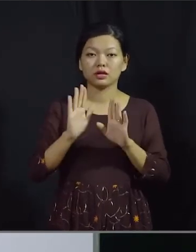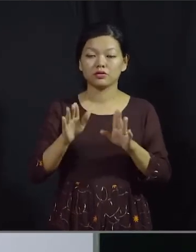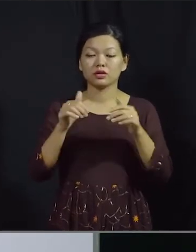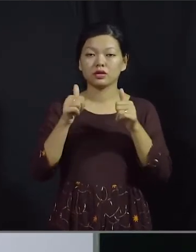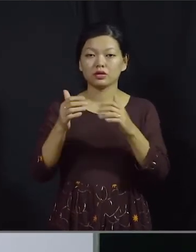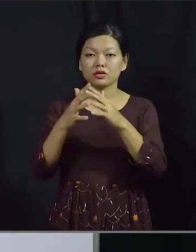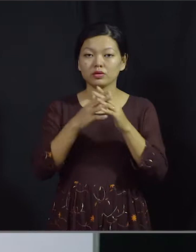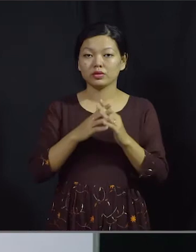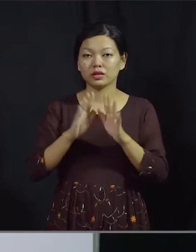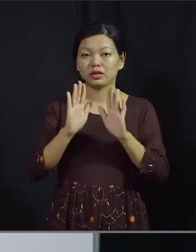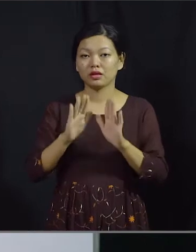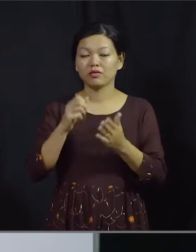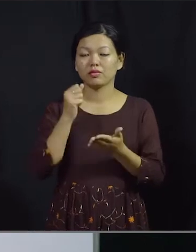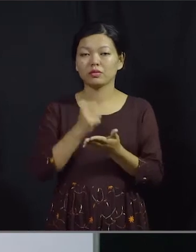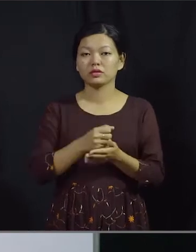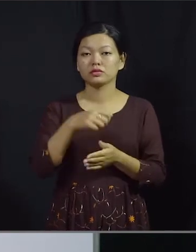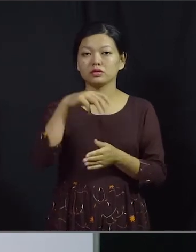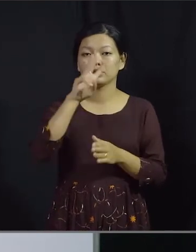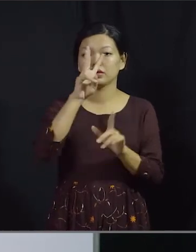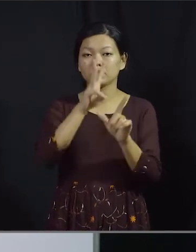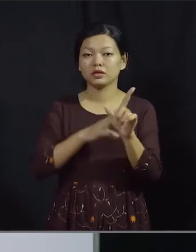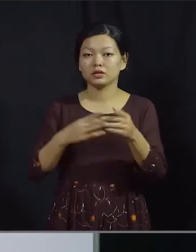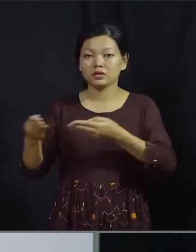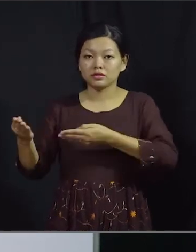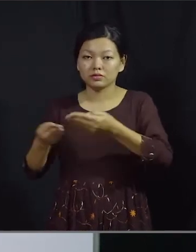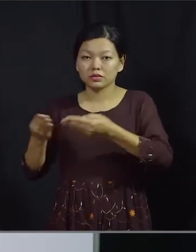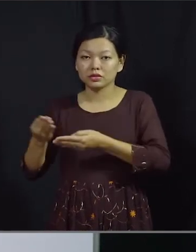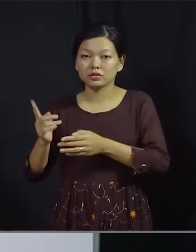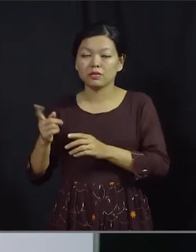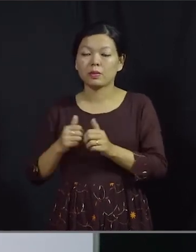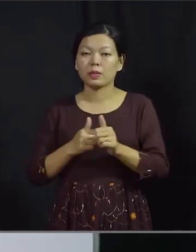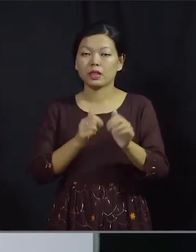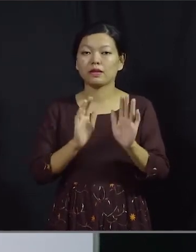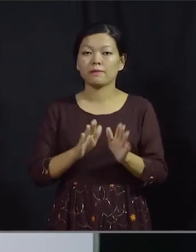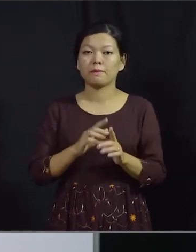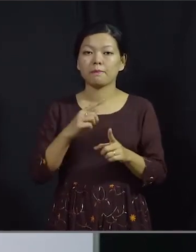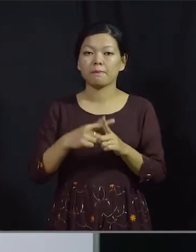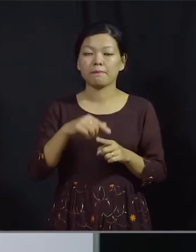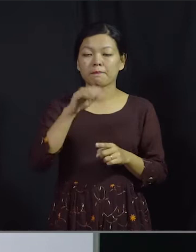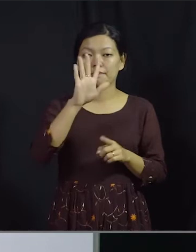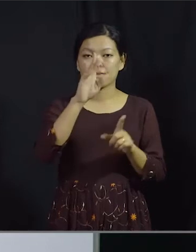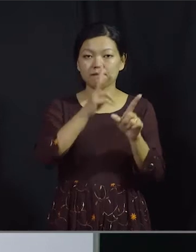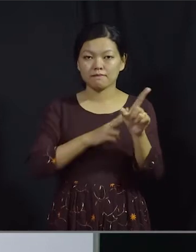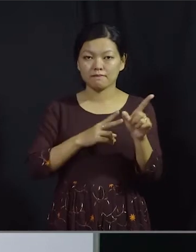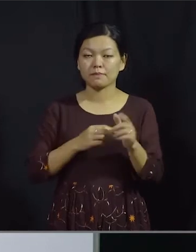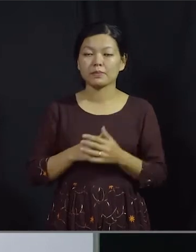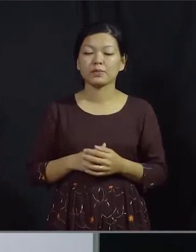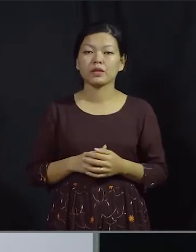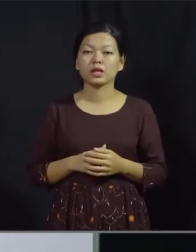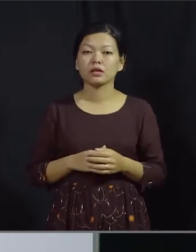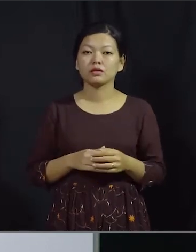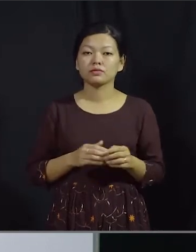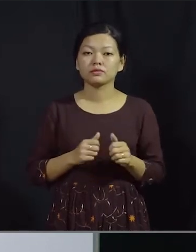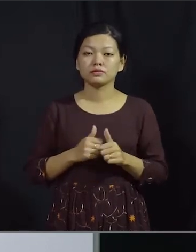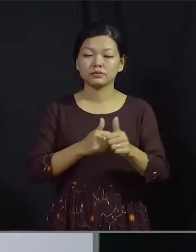valued at 3 years purchase of the average of 5 years profits. The profits and losses